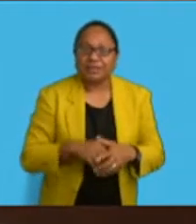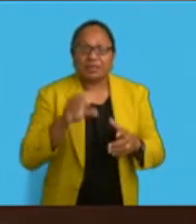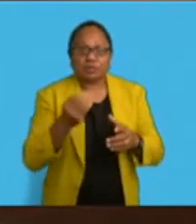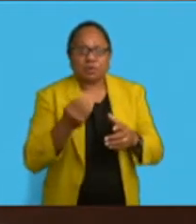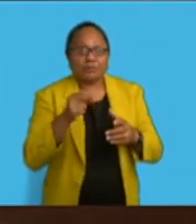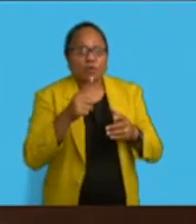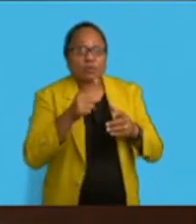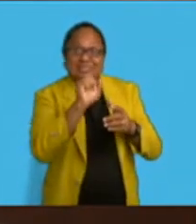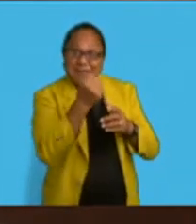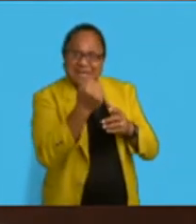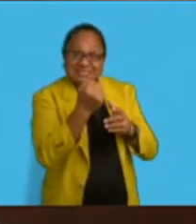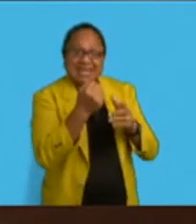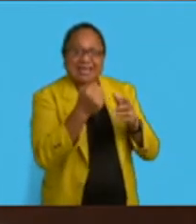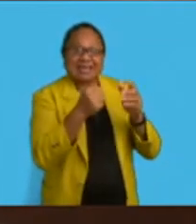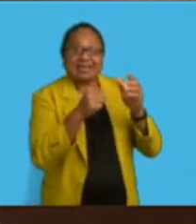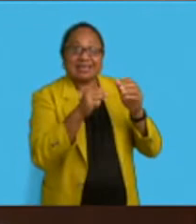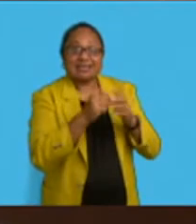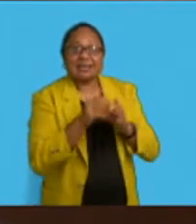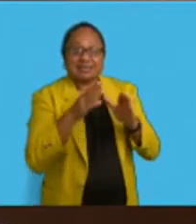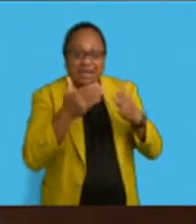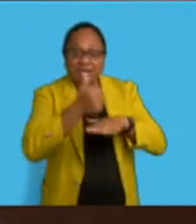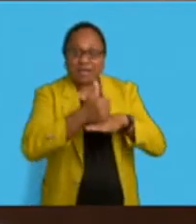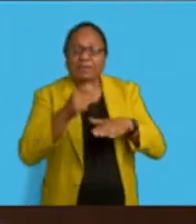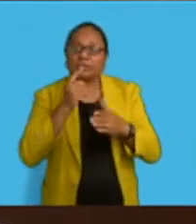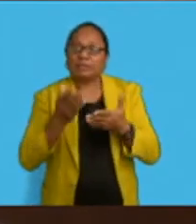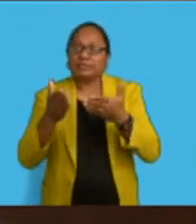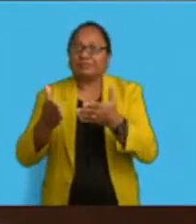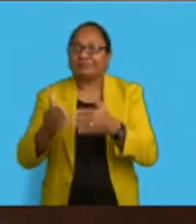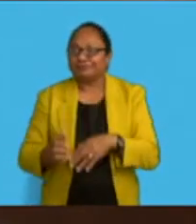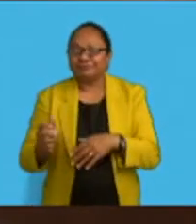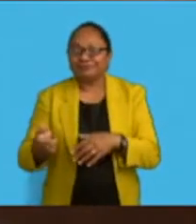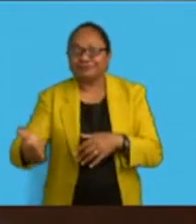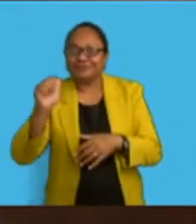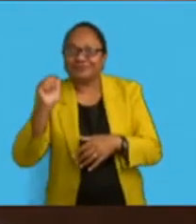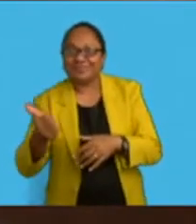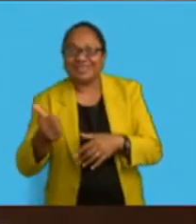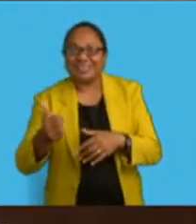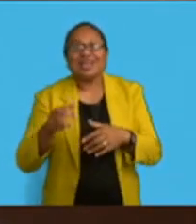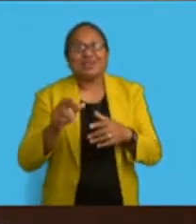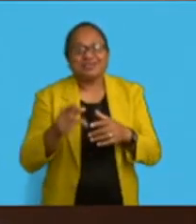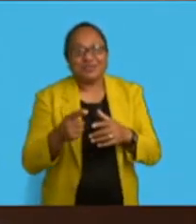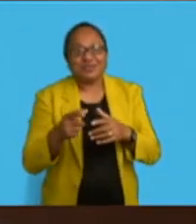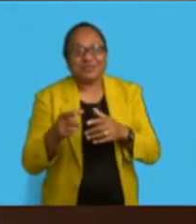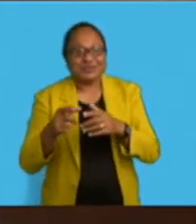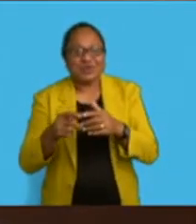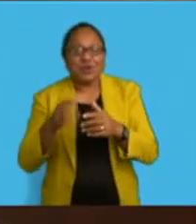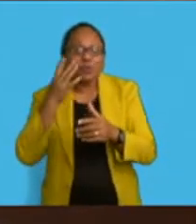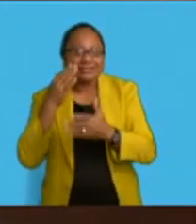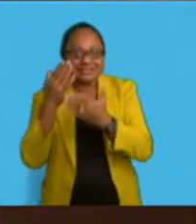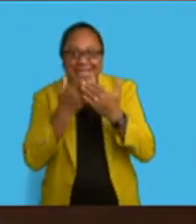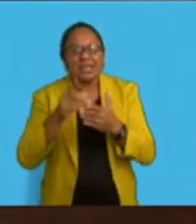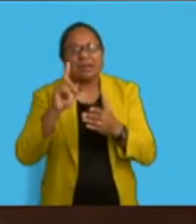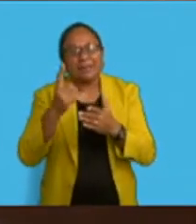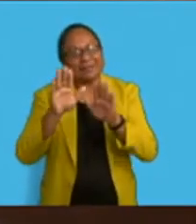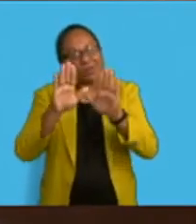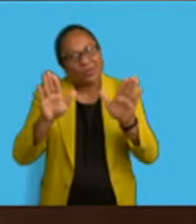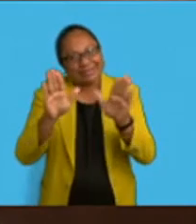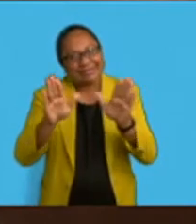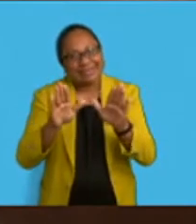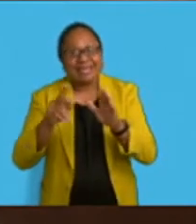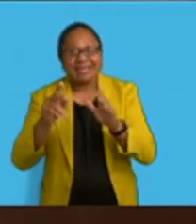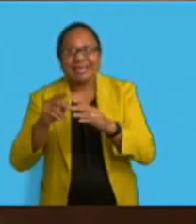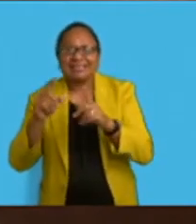and trimesters, government now will also provide allowances for students even during that period. This will not include the holiday period in December,